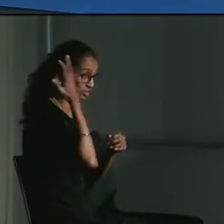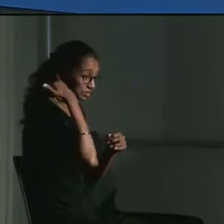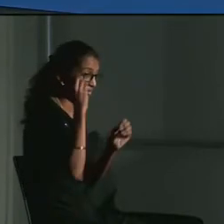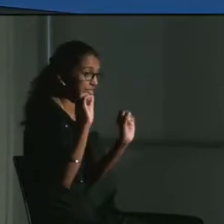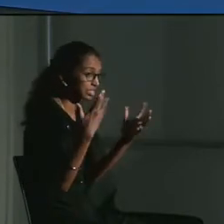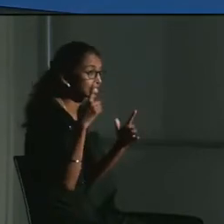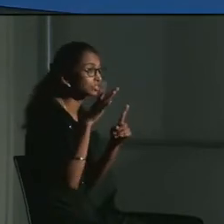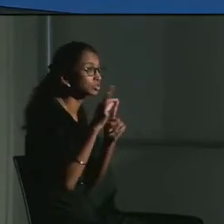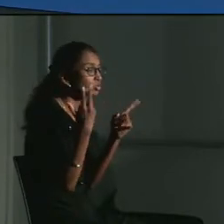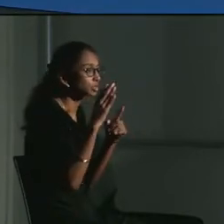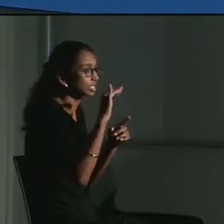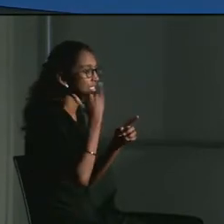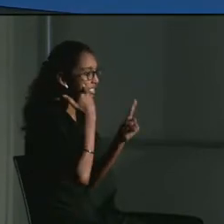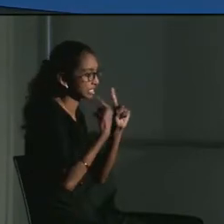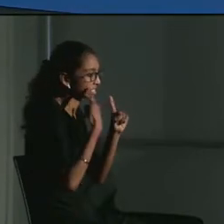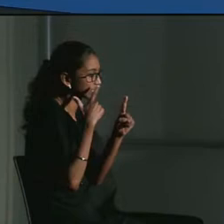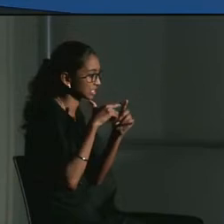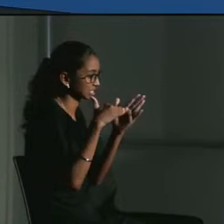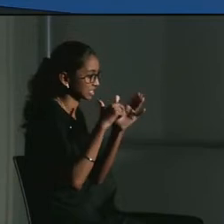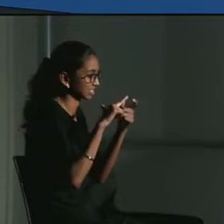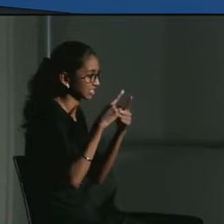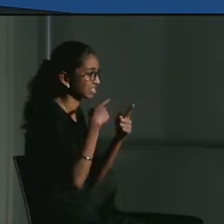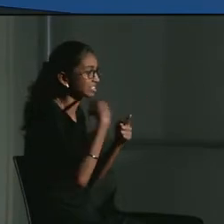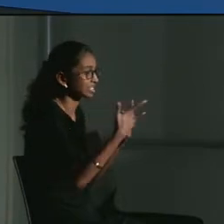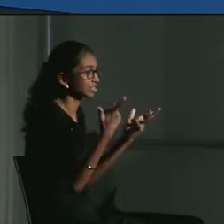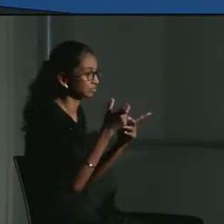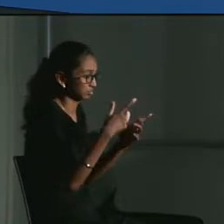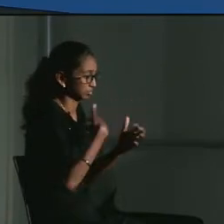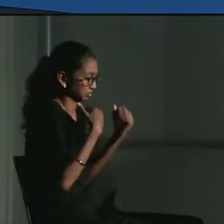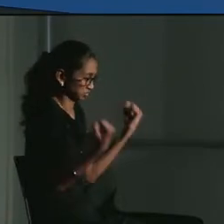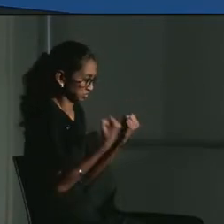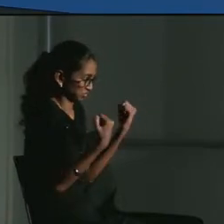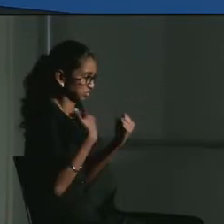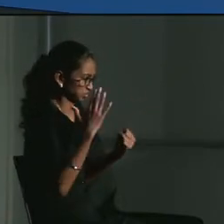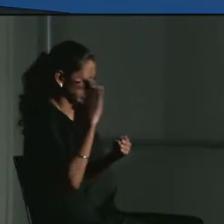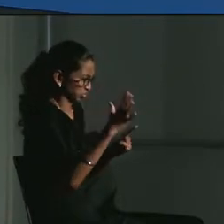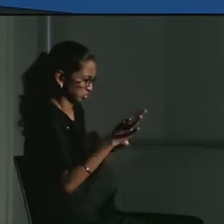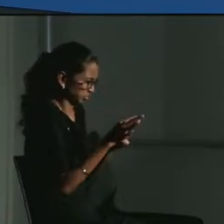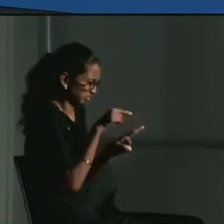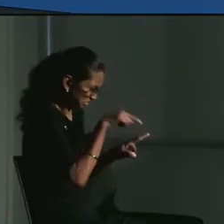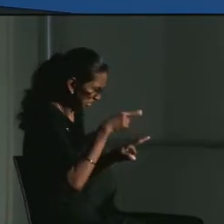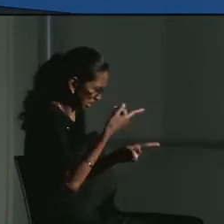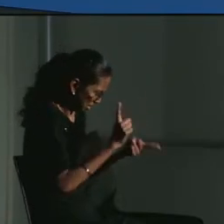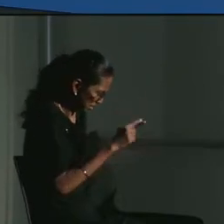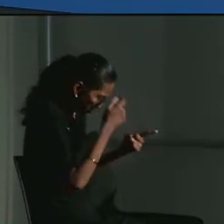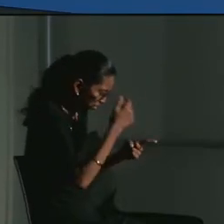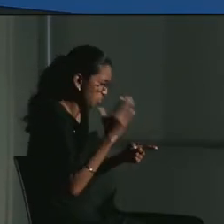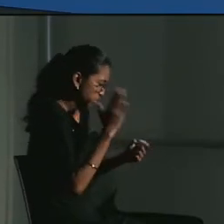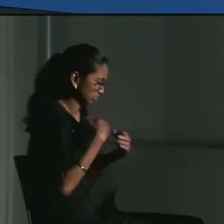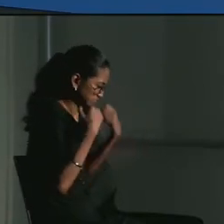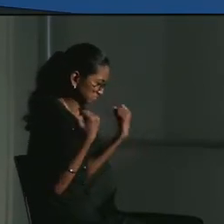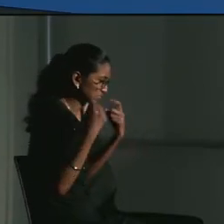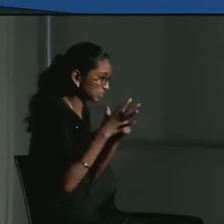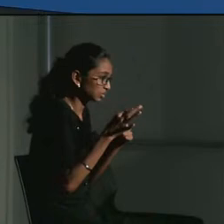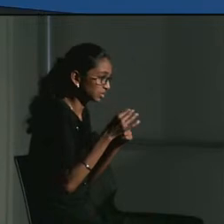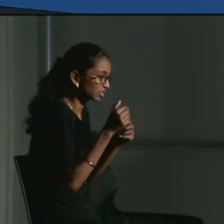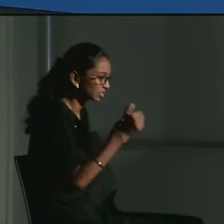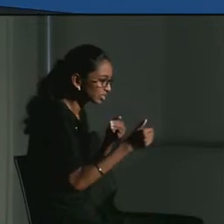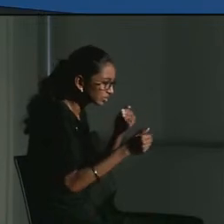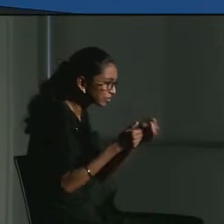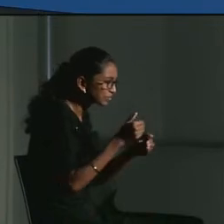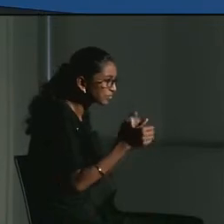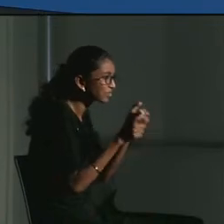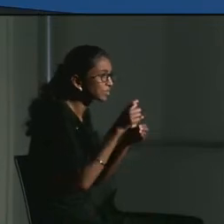built by citizens who have stepped in to say, I'm going to be an action shiro and I want to do something about it. But the next decade was very critically